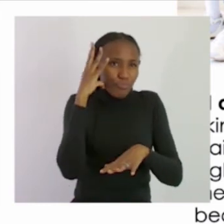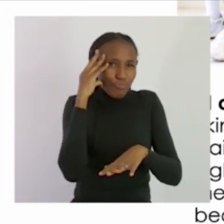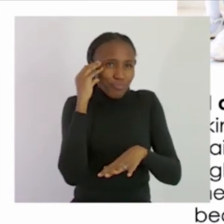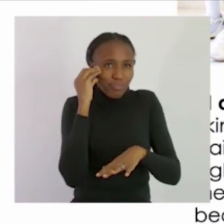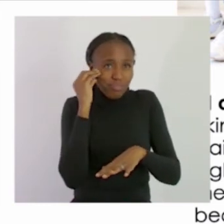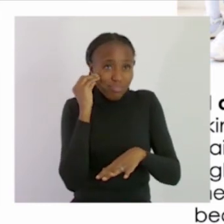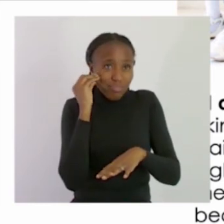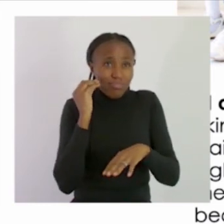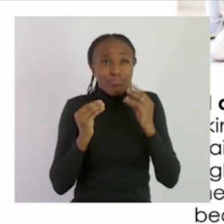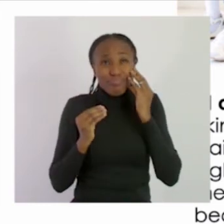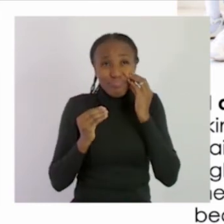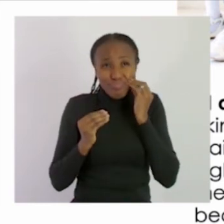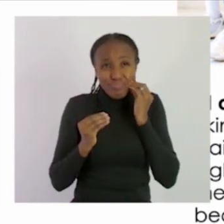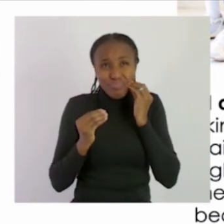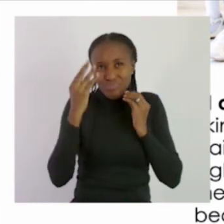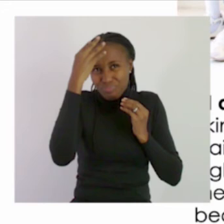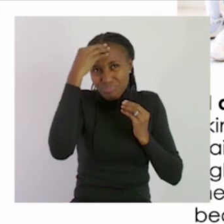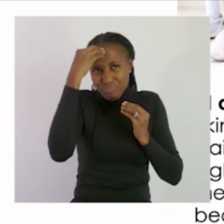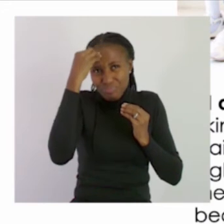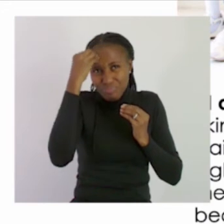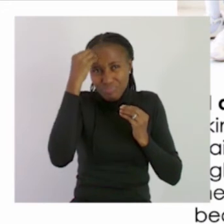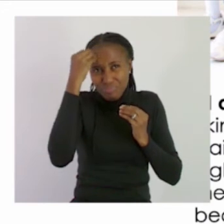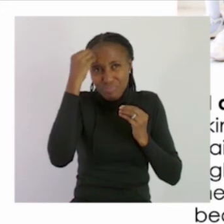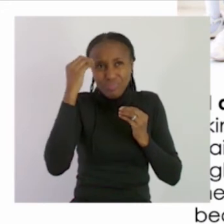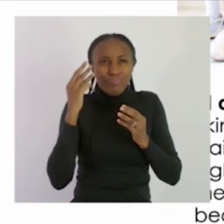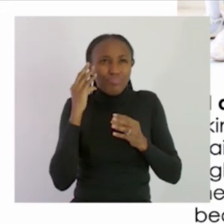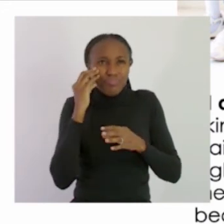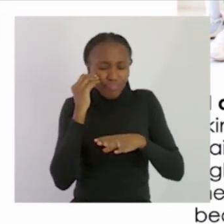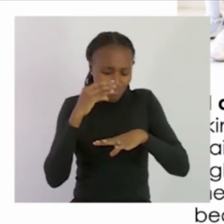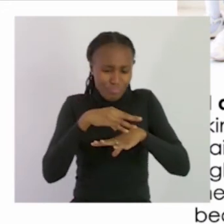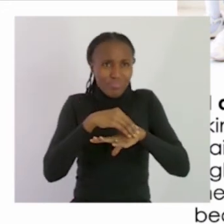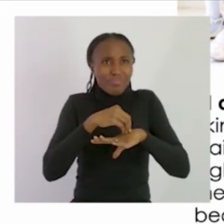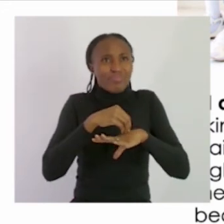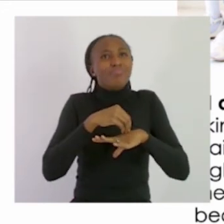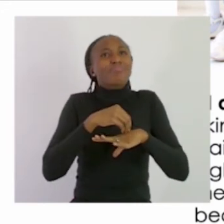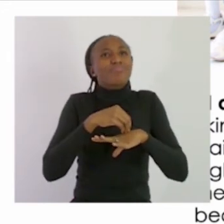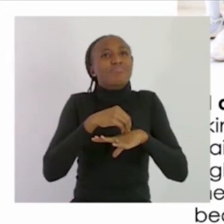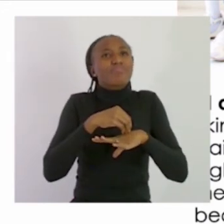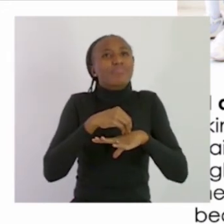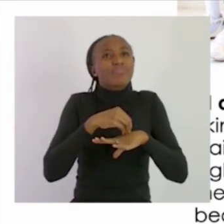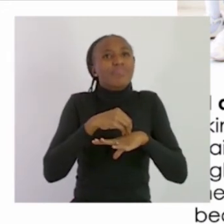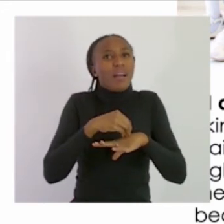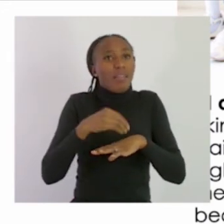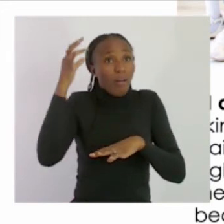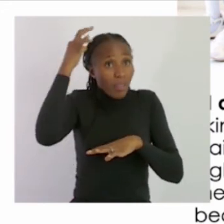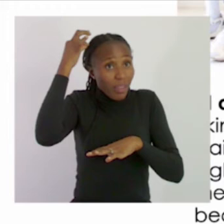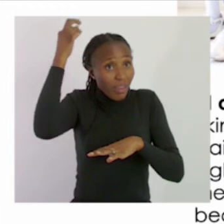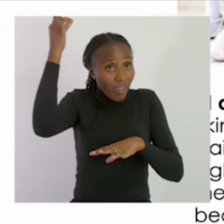develop wrinkles. It means the kind of spots and falling skin. Hair becomes